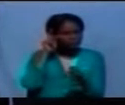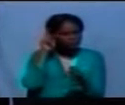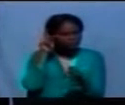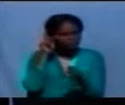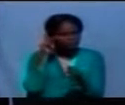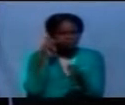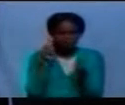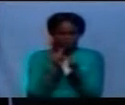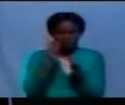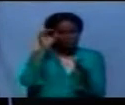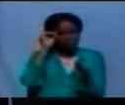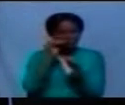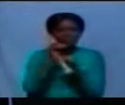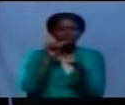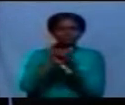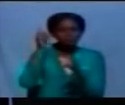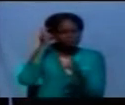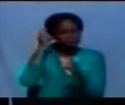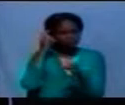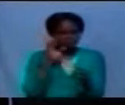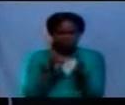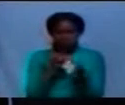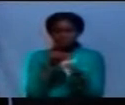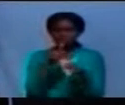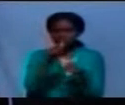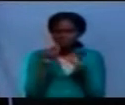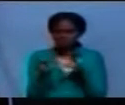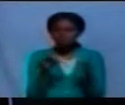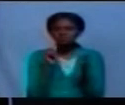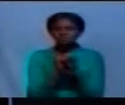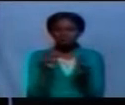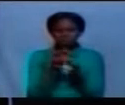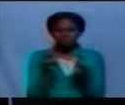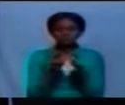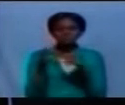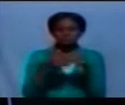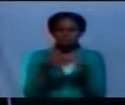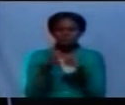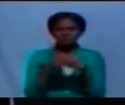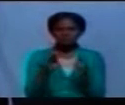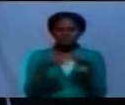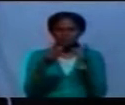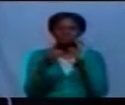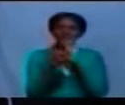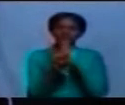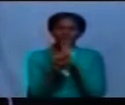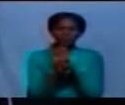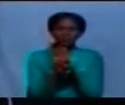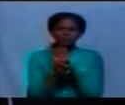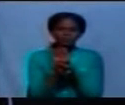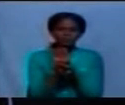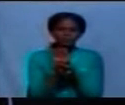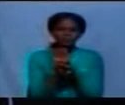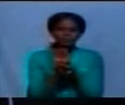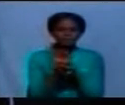with an objective in mind. And if you do that, it's very easy to come out of it. I'll give you an example.